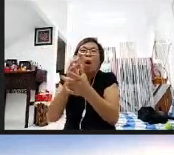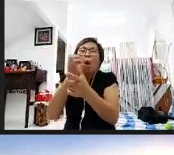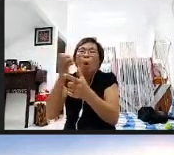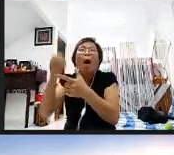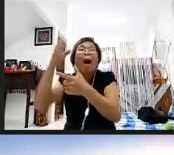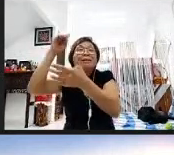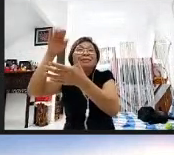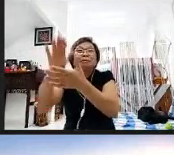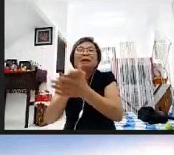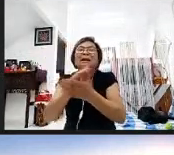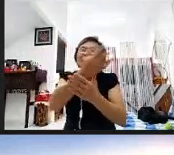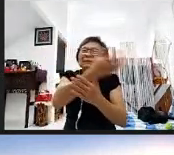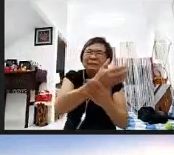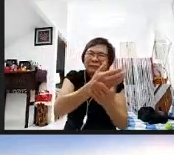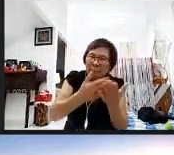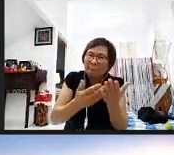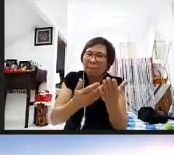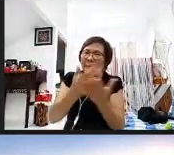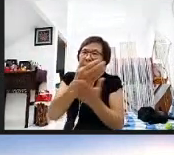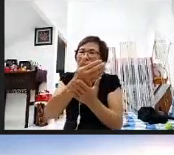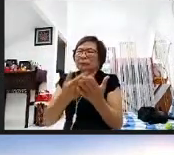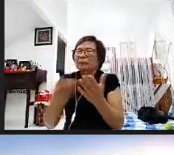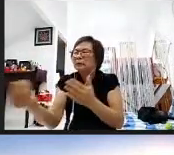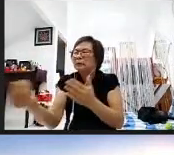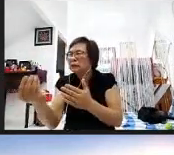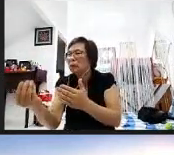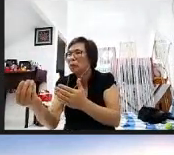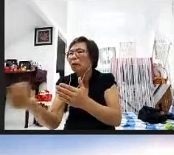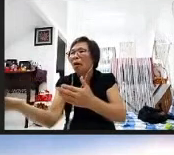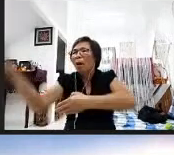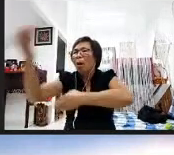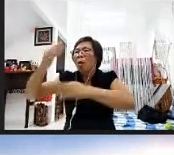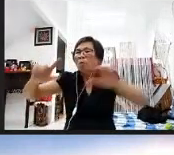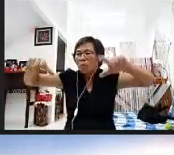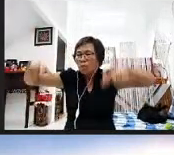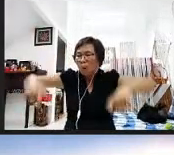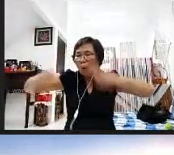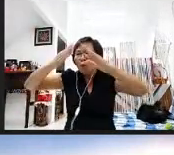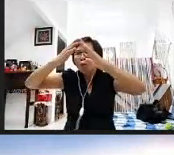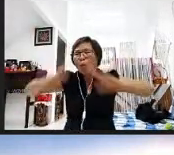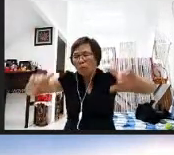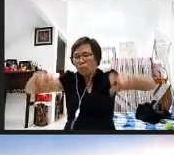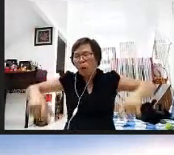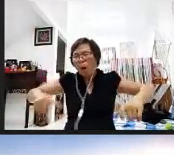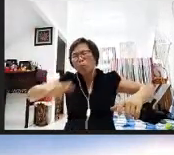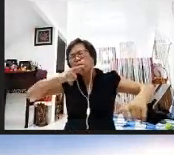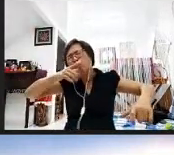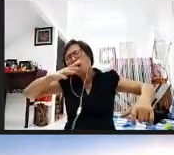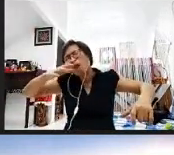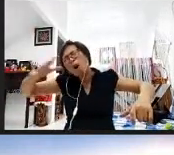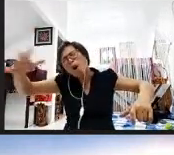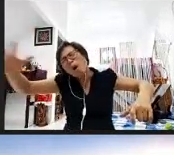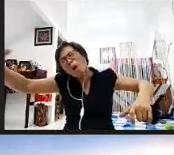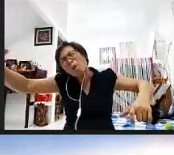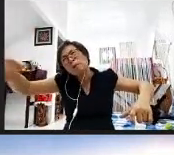people, being locked up in their home over a prolonged period of time, they were able to